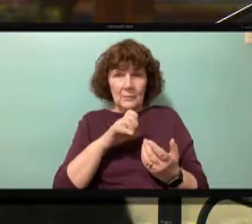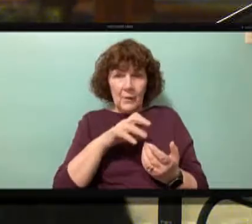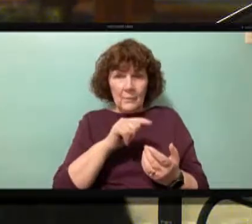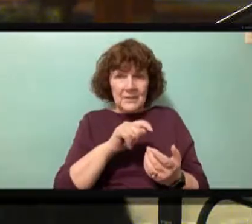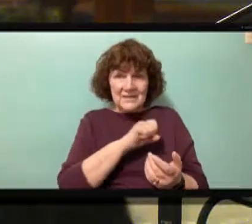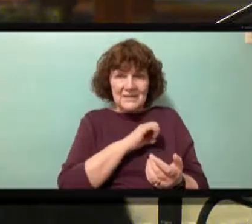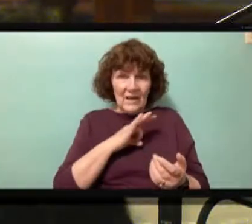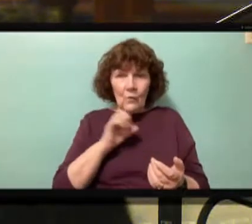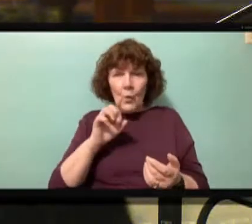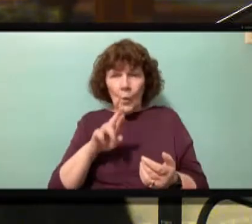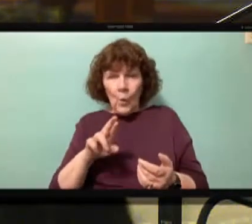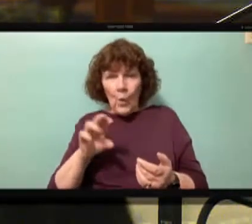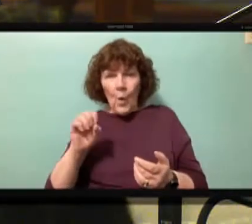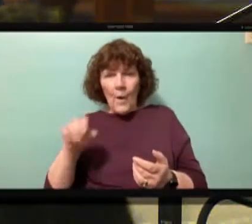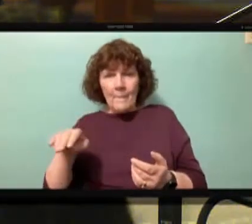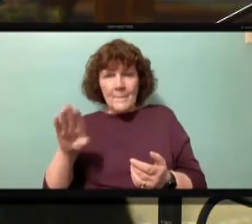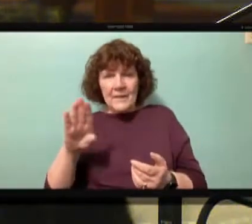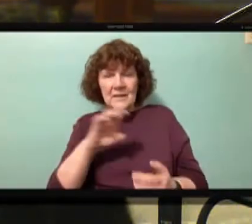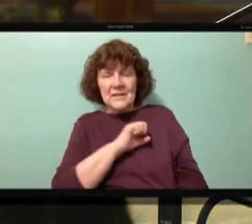to